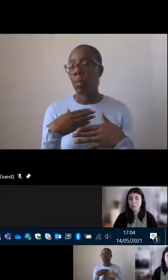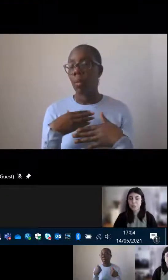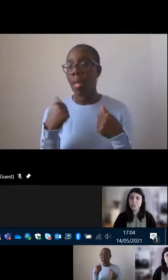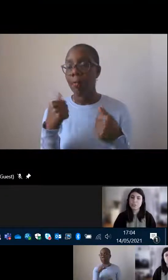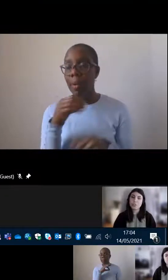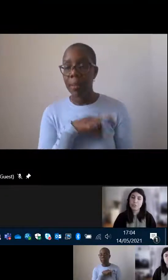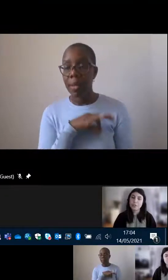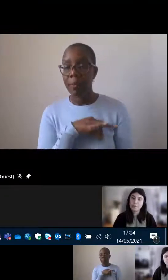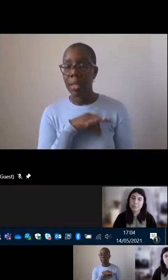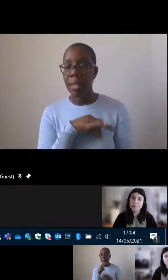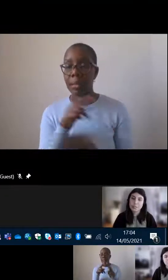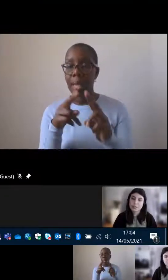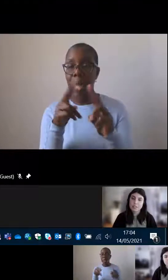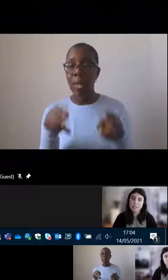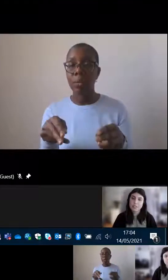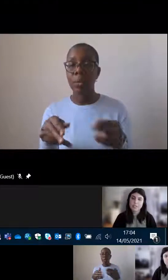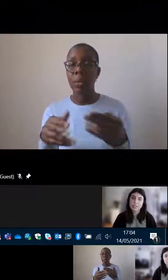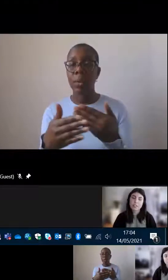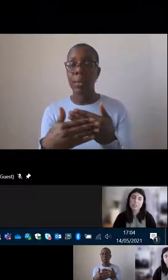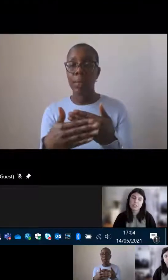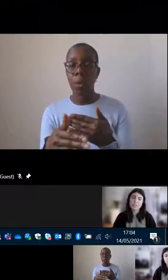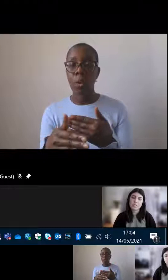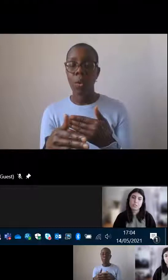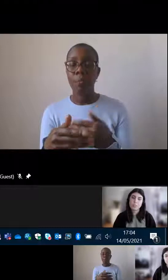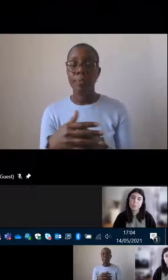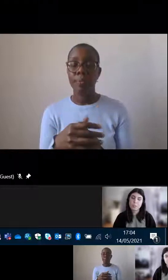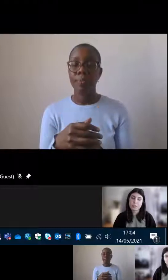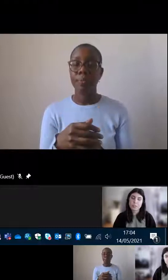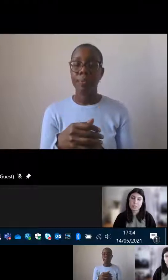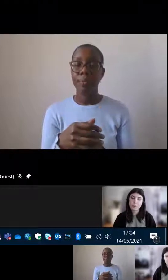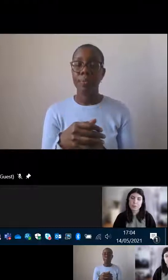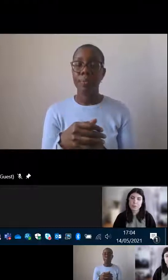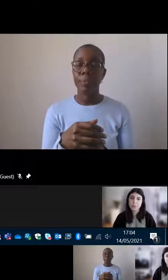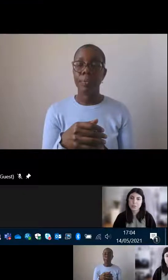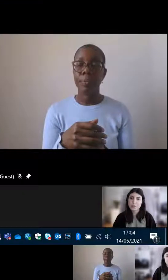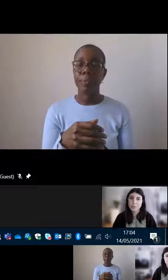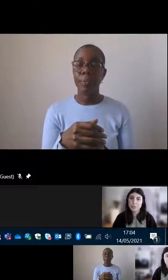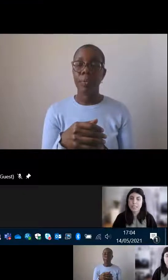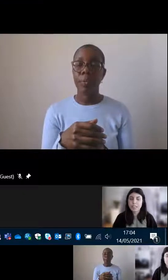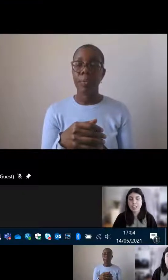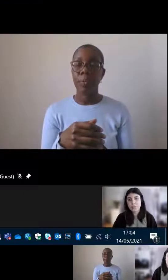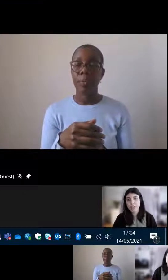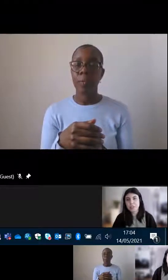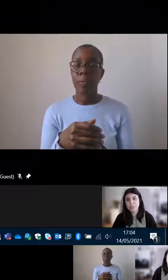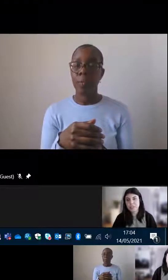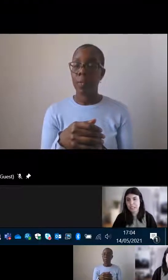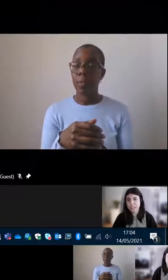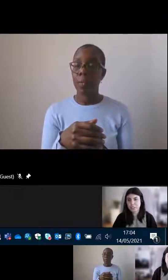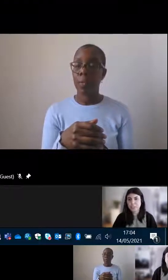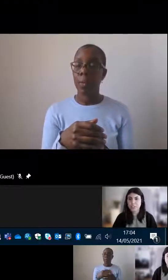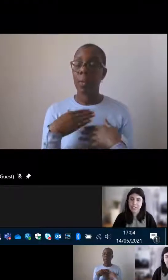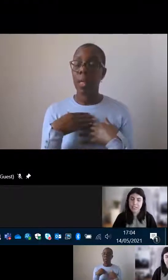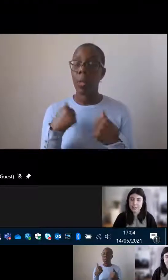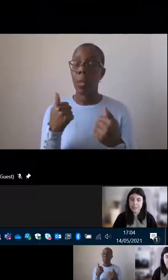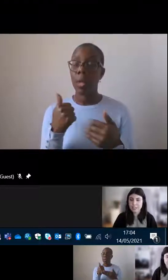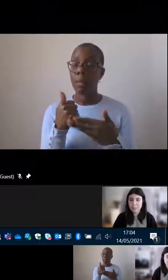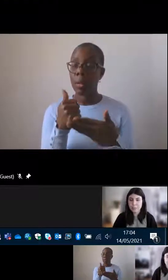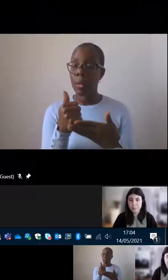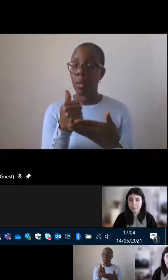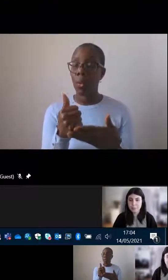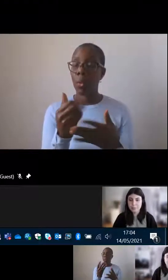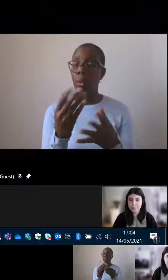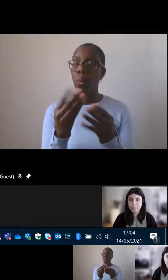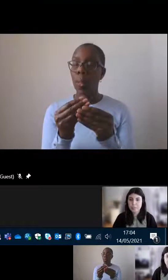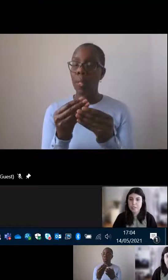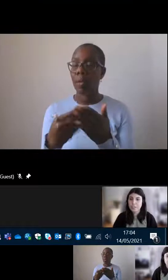before. But they also do offer this mental health wellbeing support in line with the financial and the housing